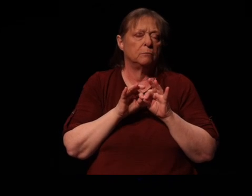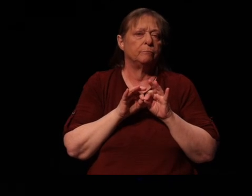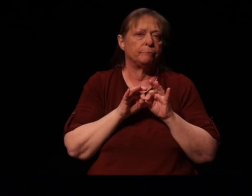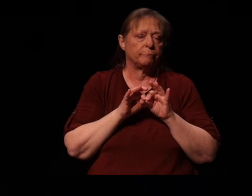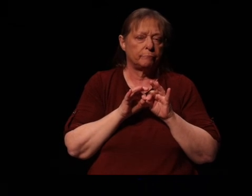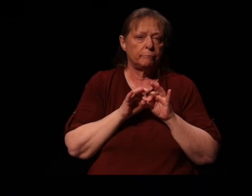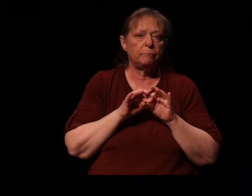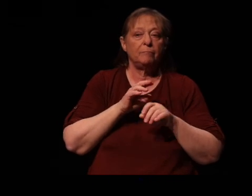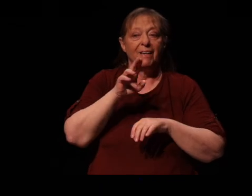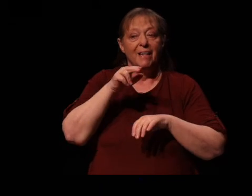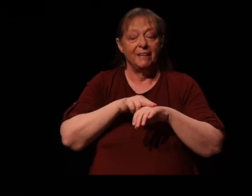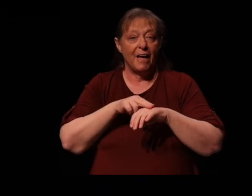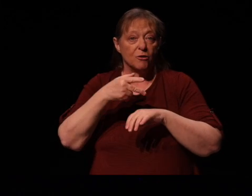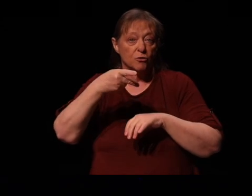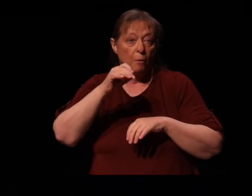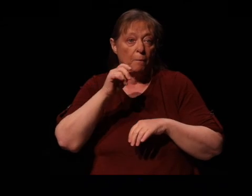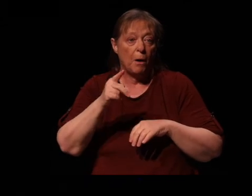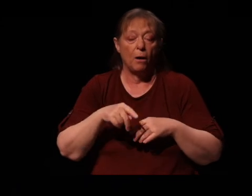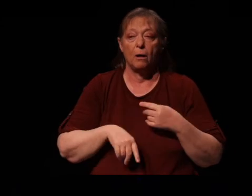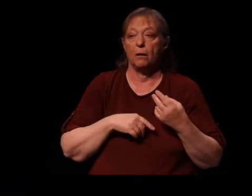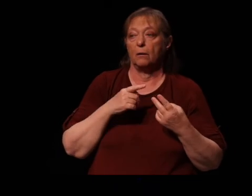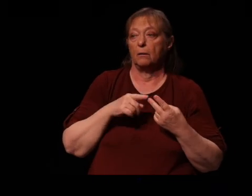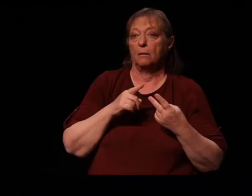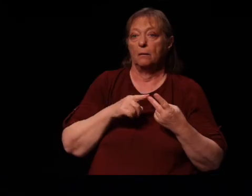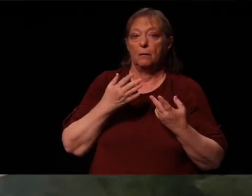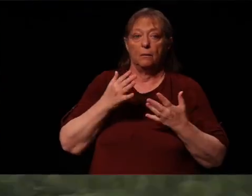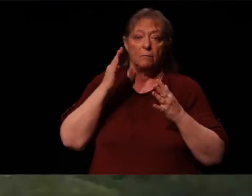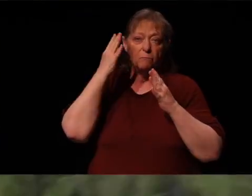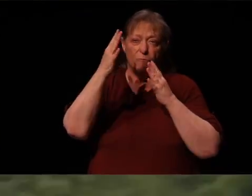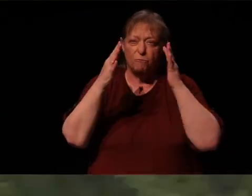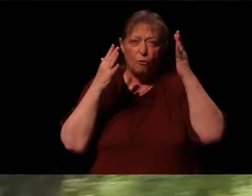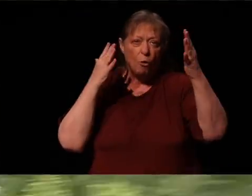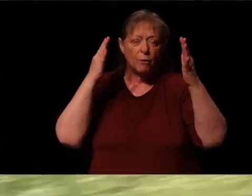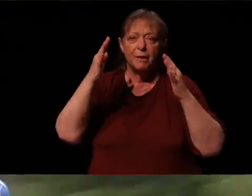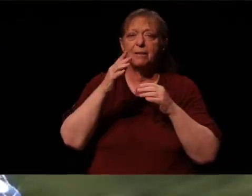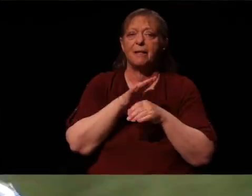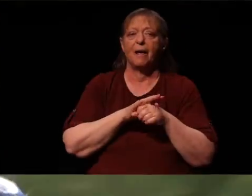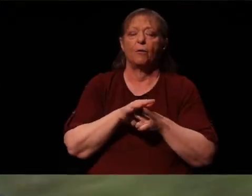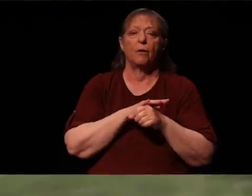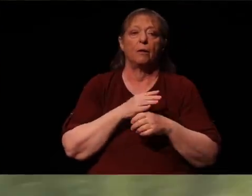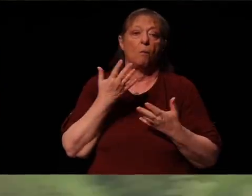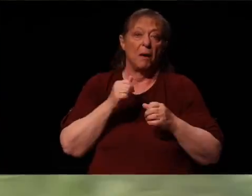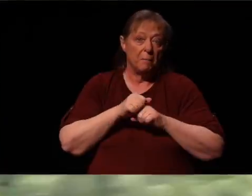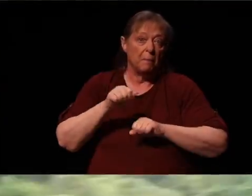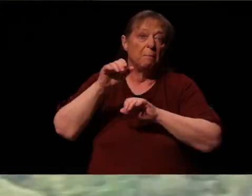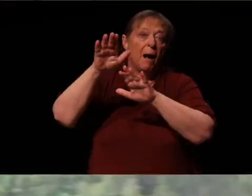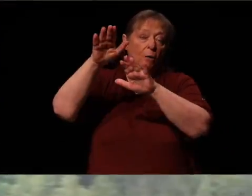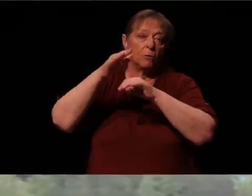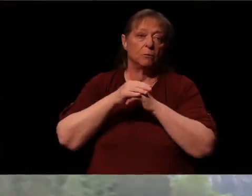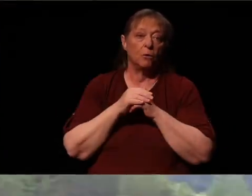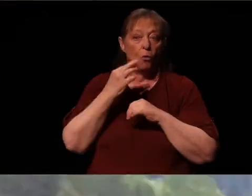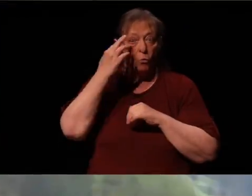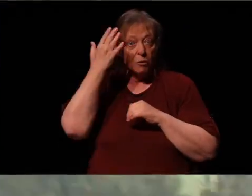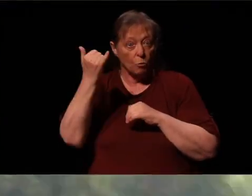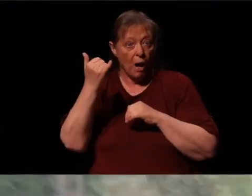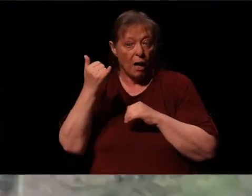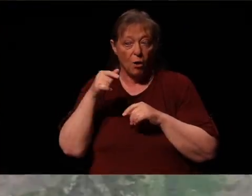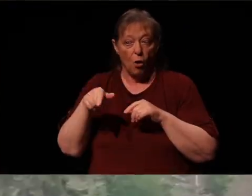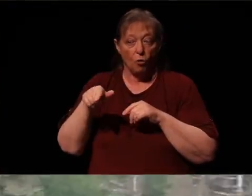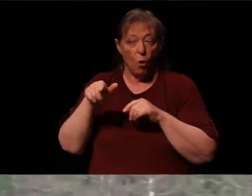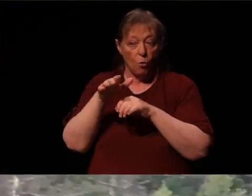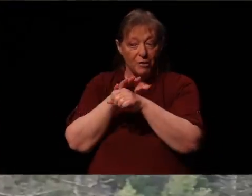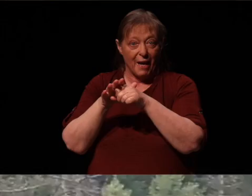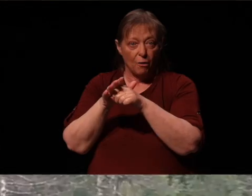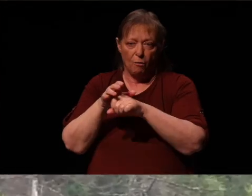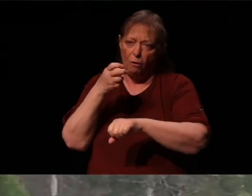important piece of equipment in national parks and in areas where there is a lot of forest area or mountains,